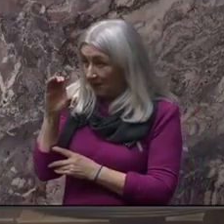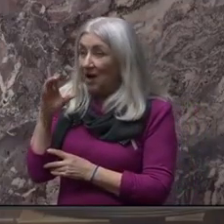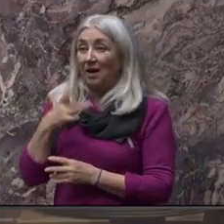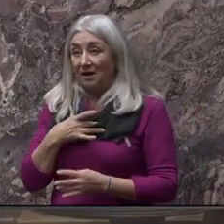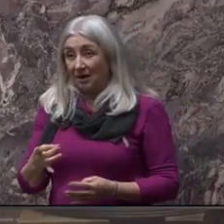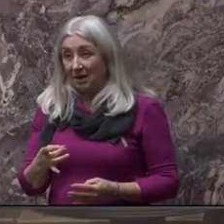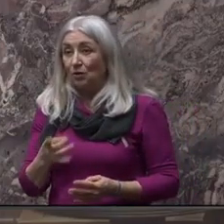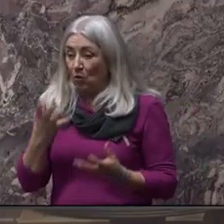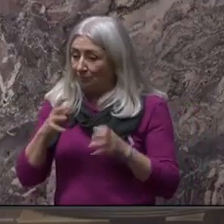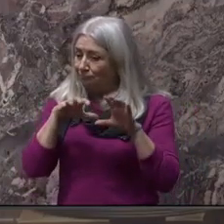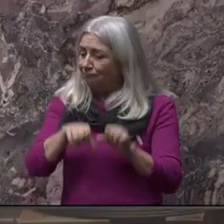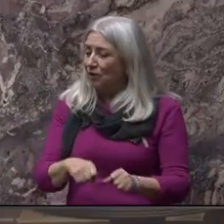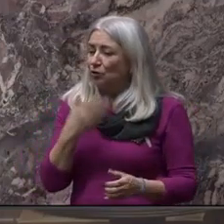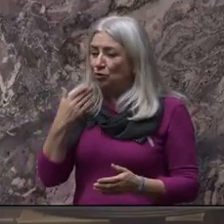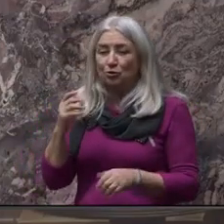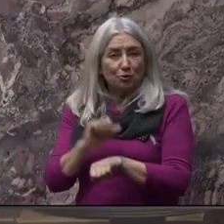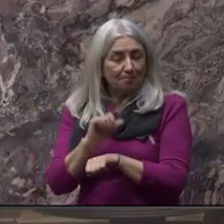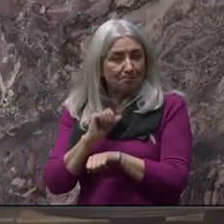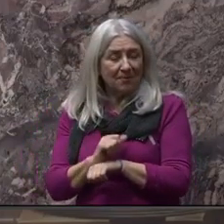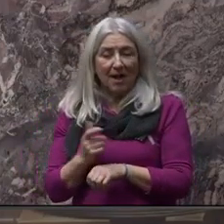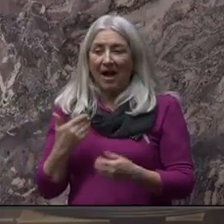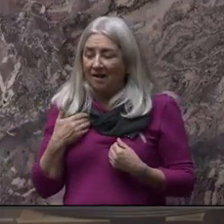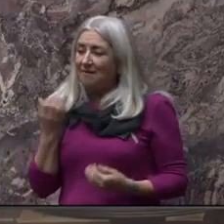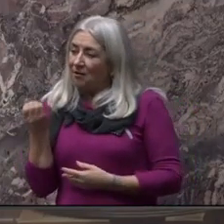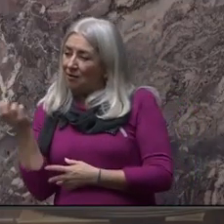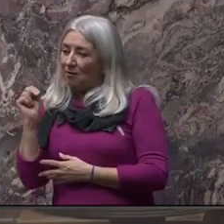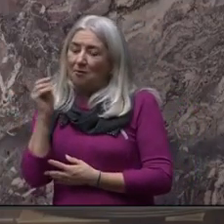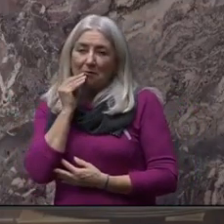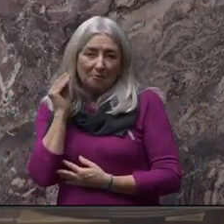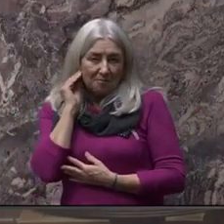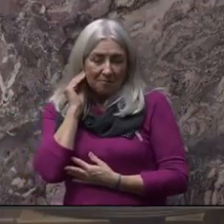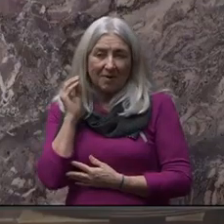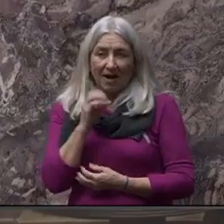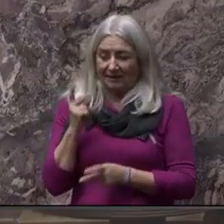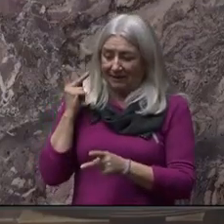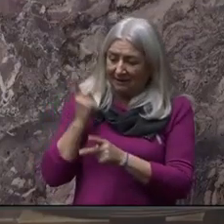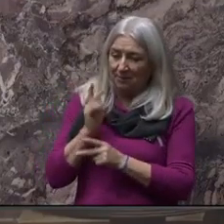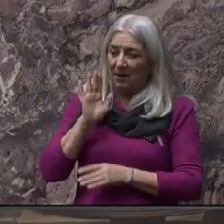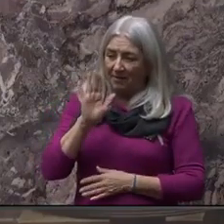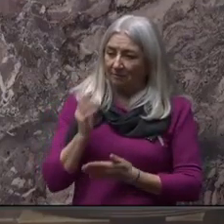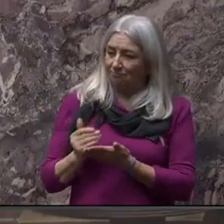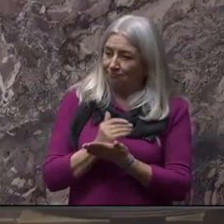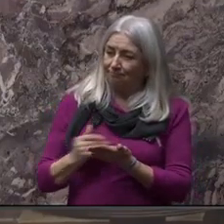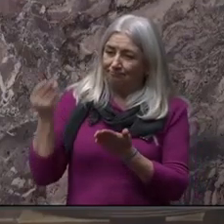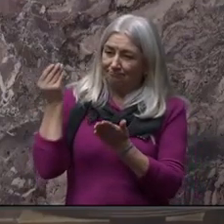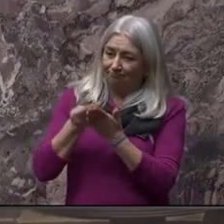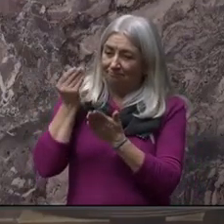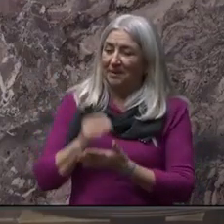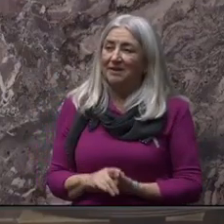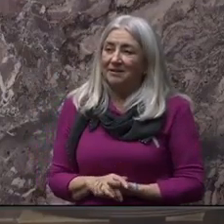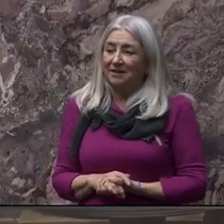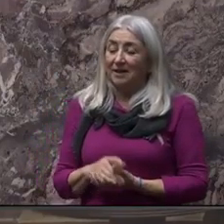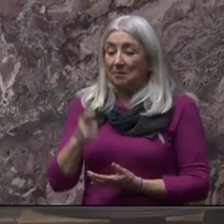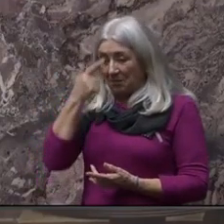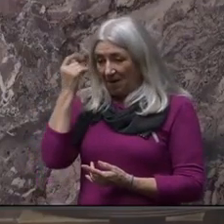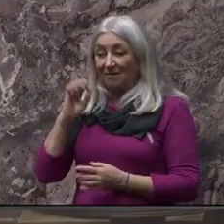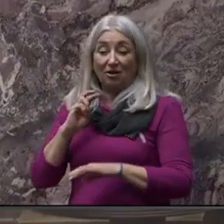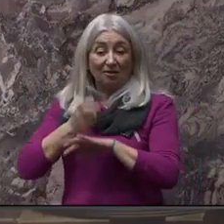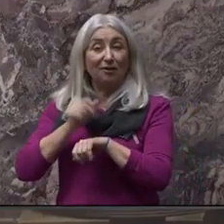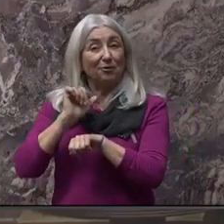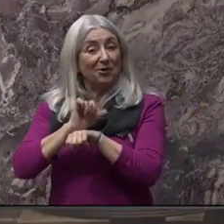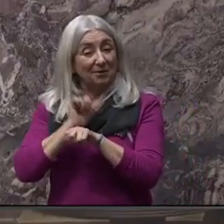great job, own a home, and be able to keep more of their hard-earned money. Thanks to hard-working